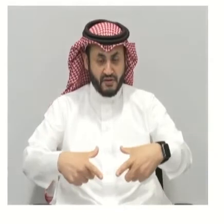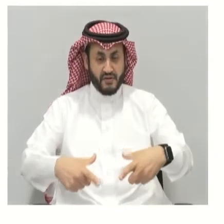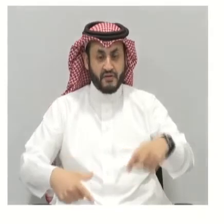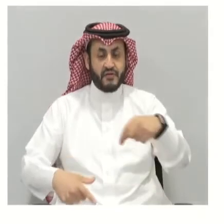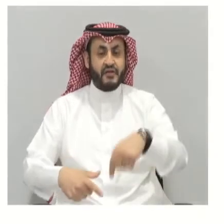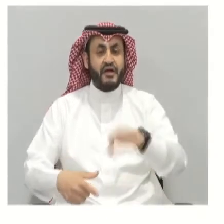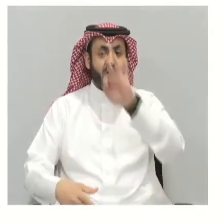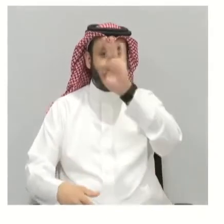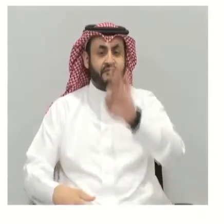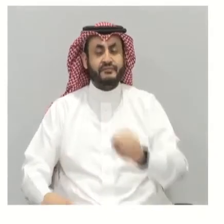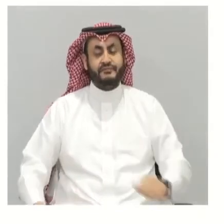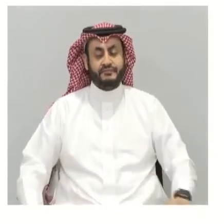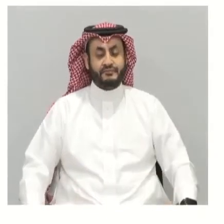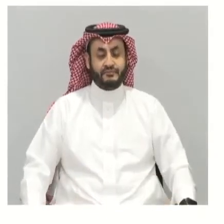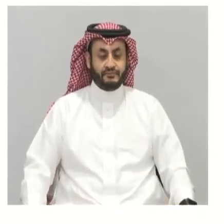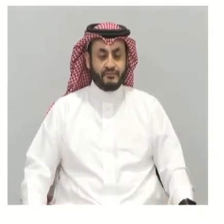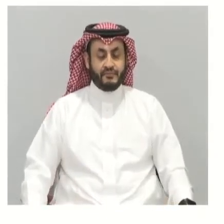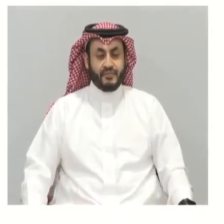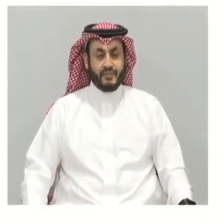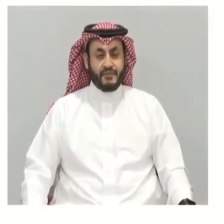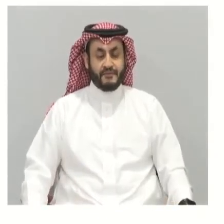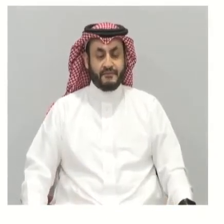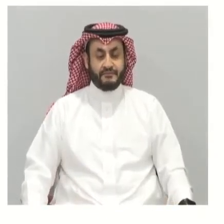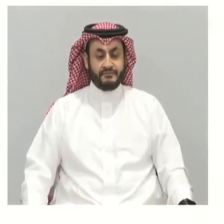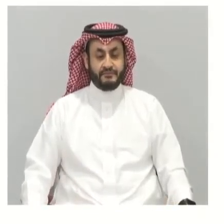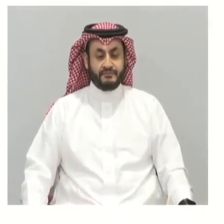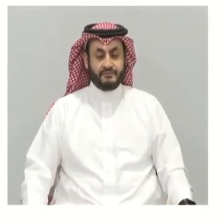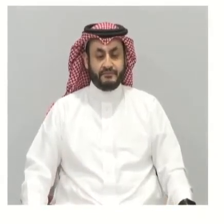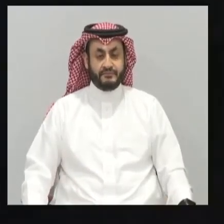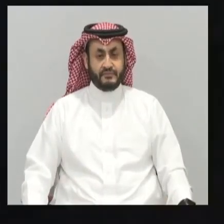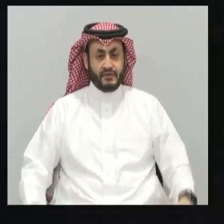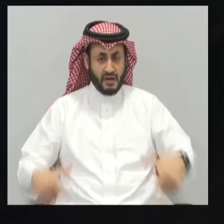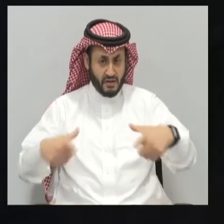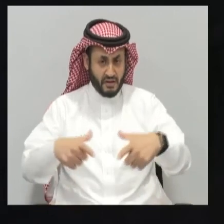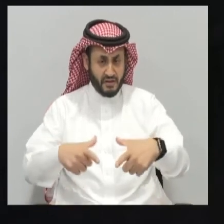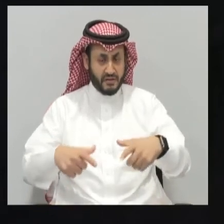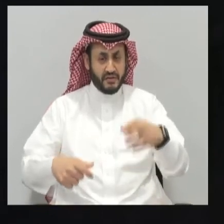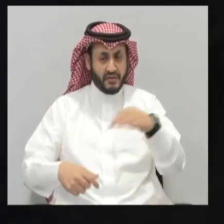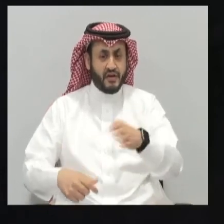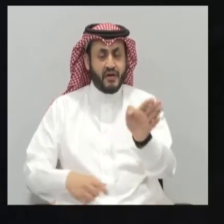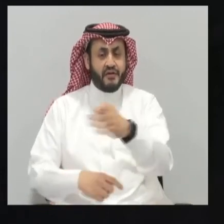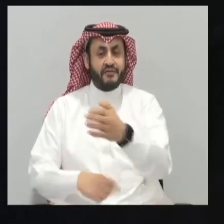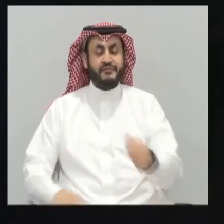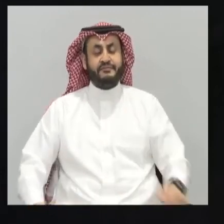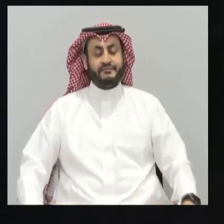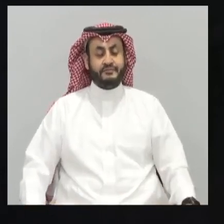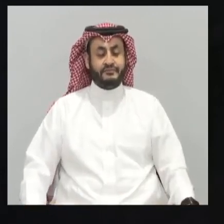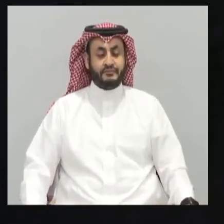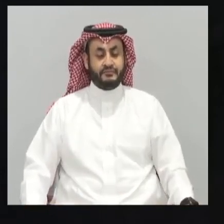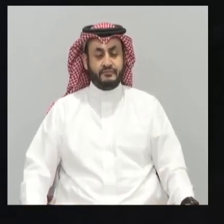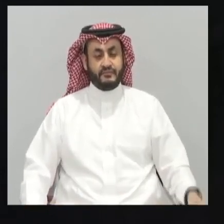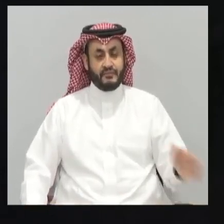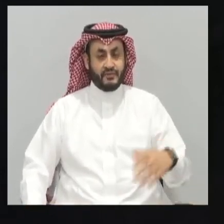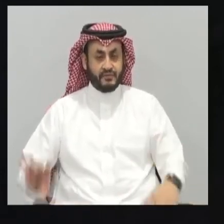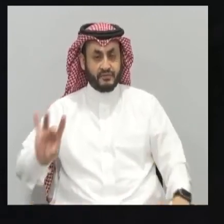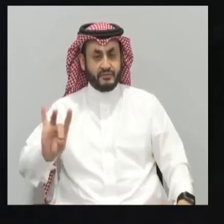are the tournament finals? It's going to be, or they are in stadiums. Now, the next question,